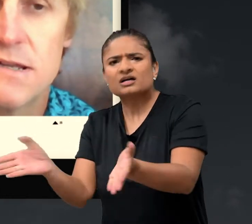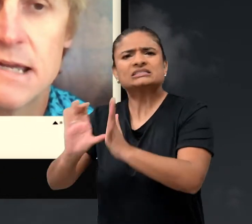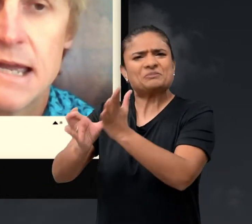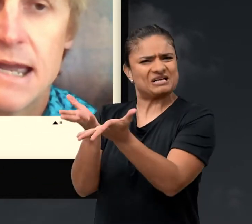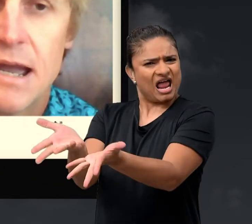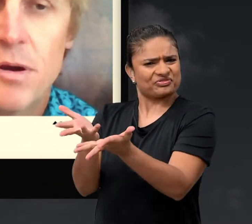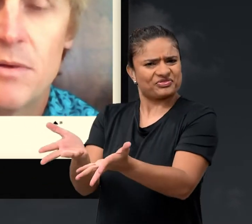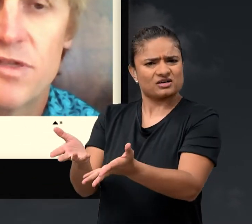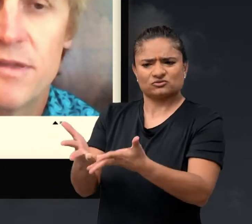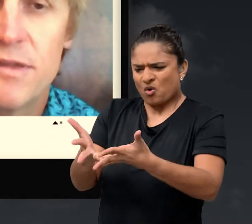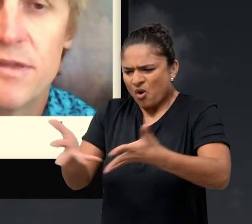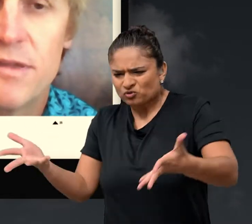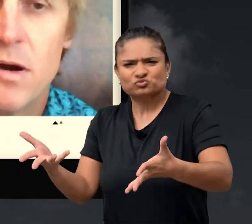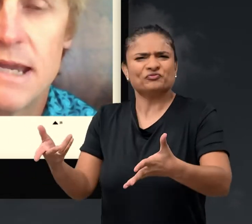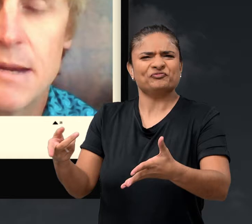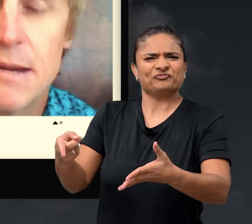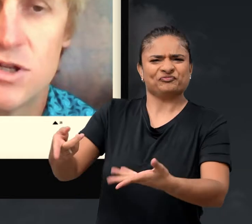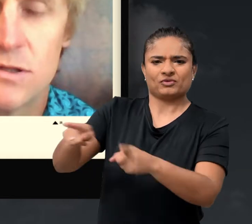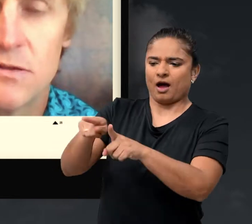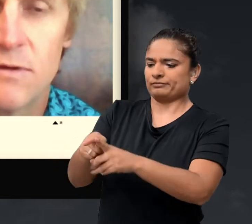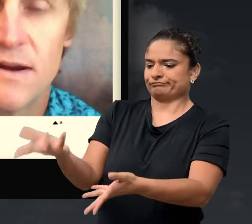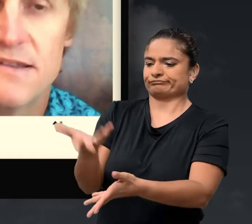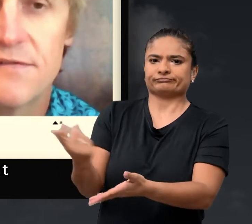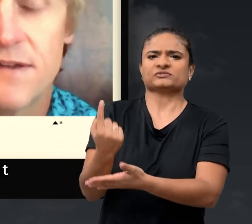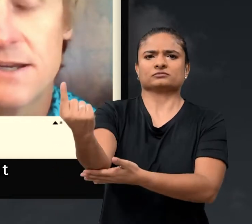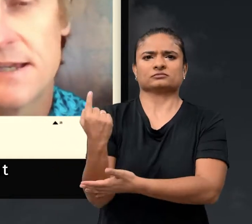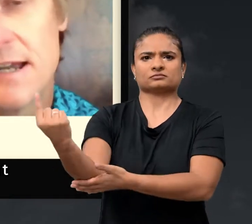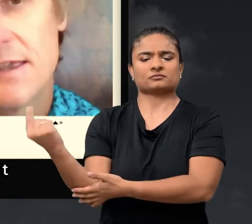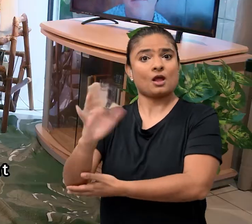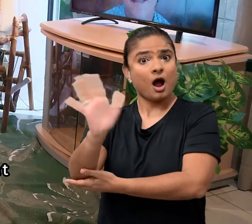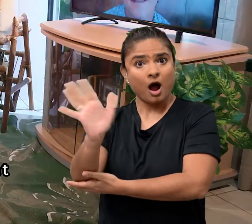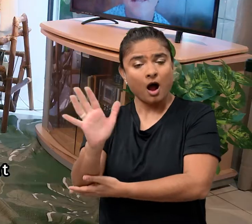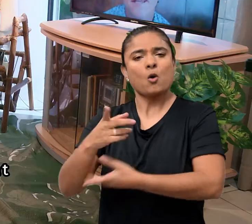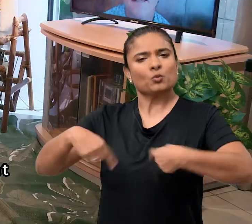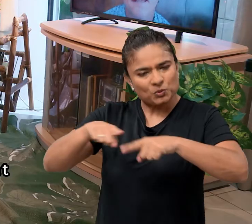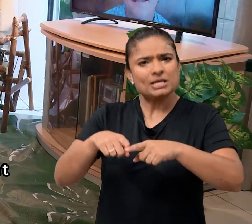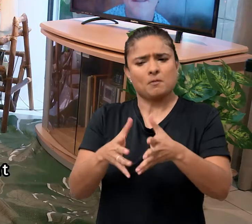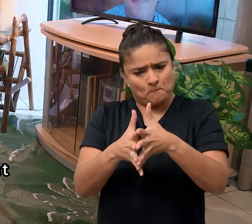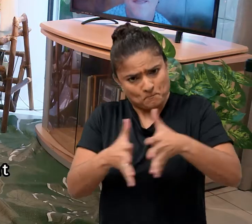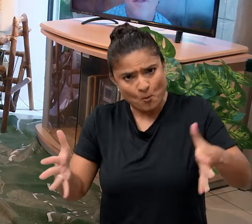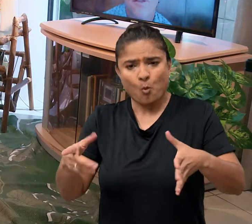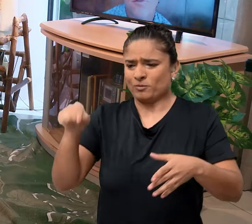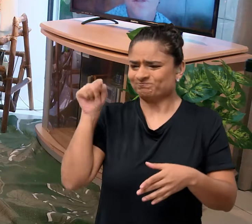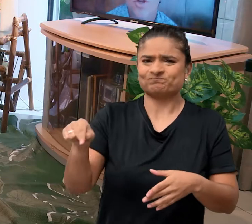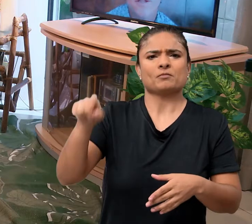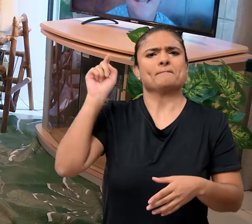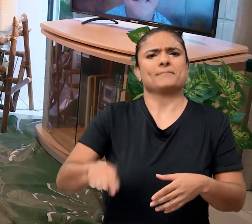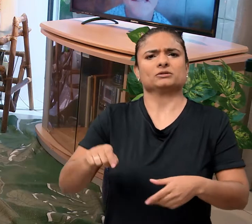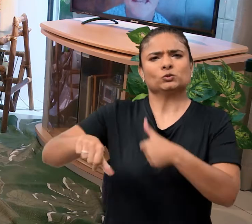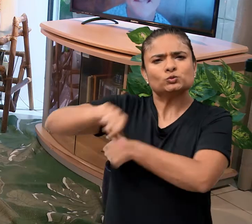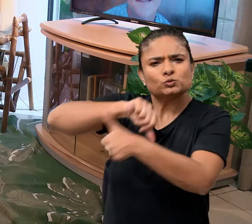something which is a problem with the body, a problem with the individual, whereas in fact the reality is that the sort of